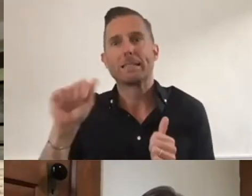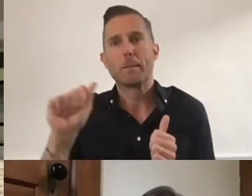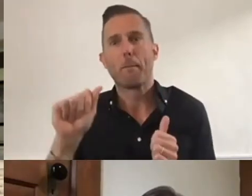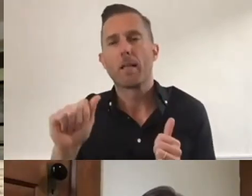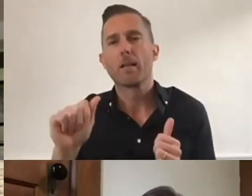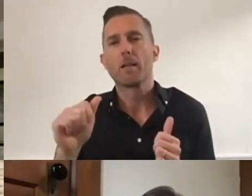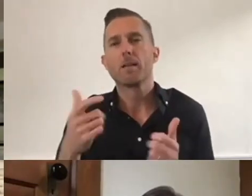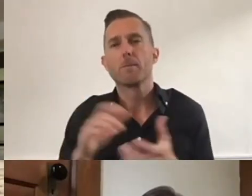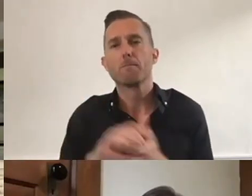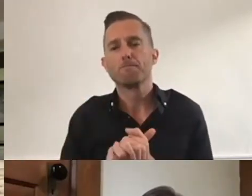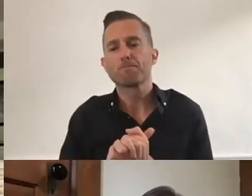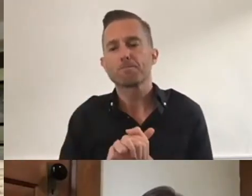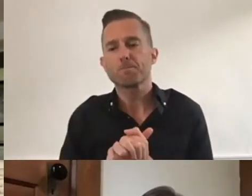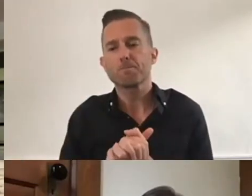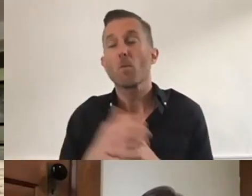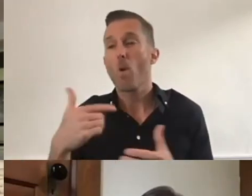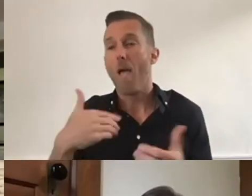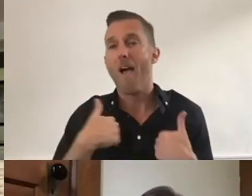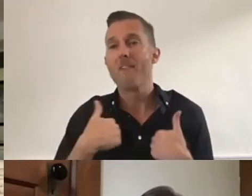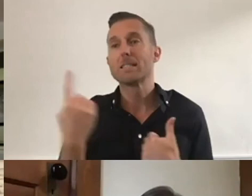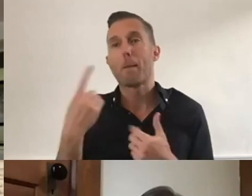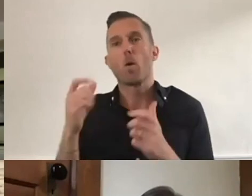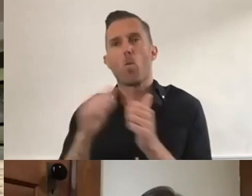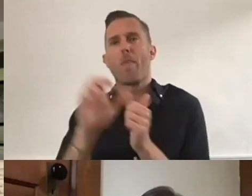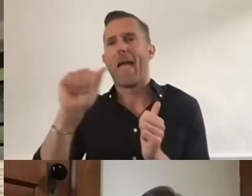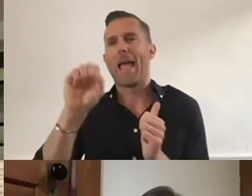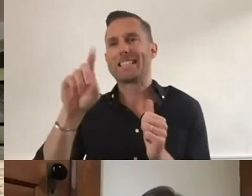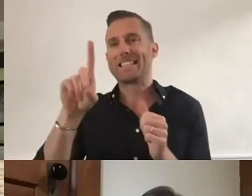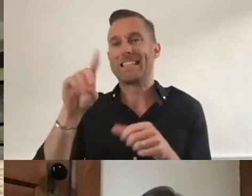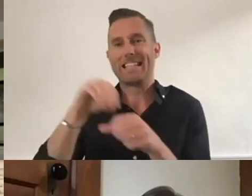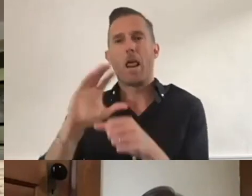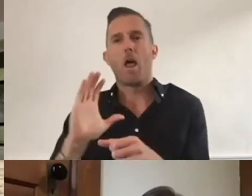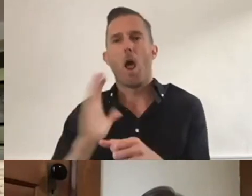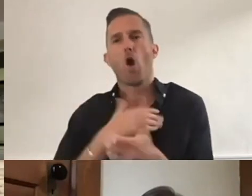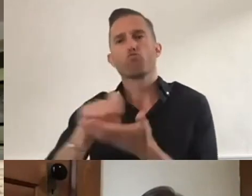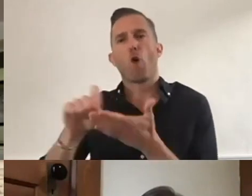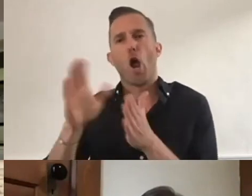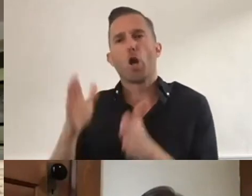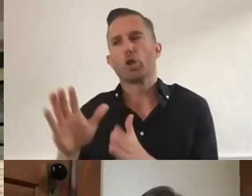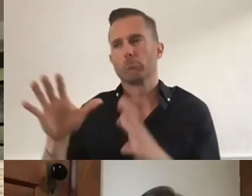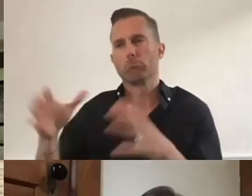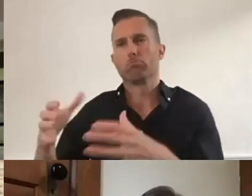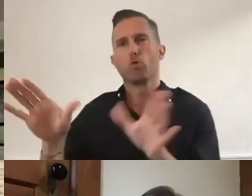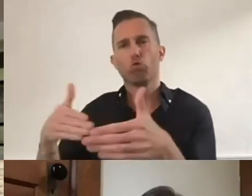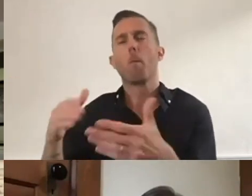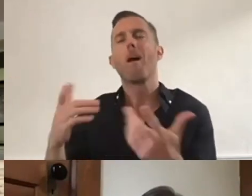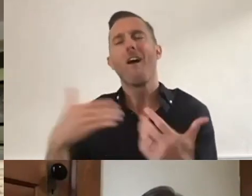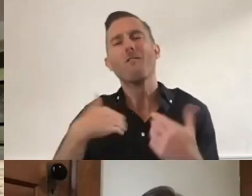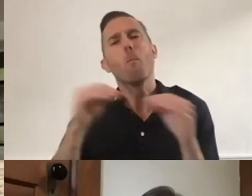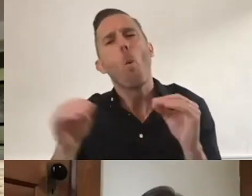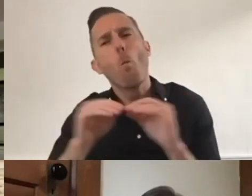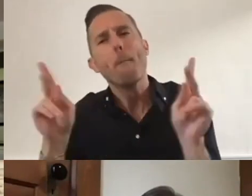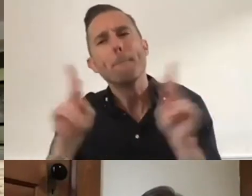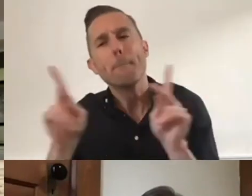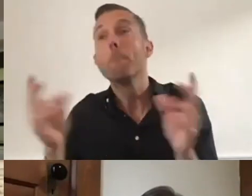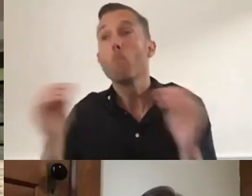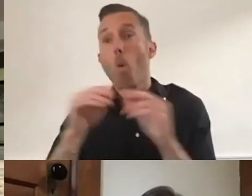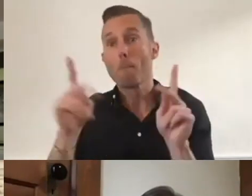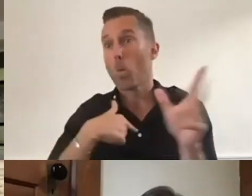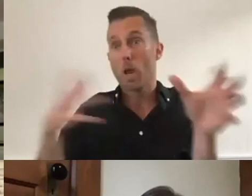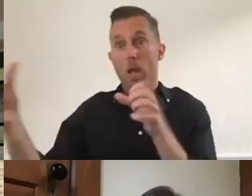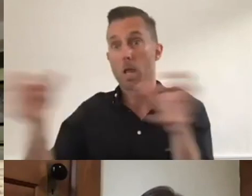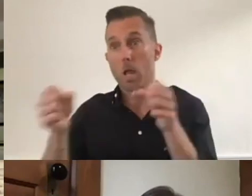with ASD in our writer's room. So there are other people out there. The more people we get in the rooms, the more people have